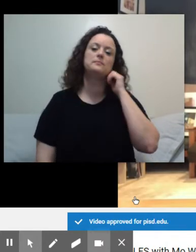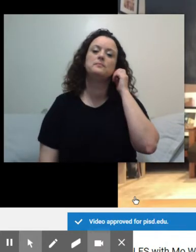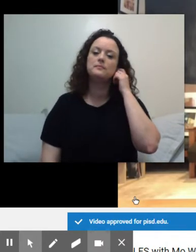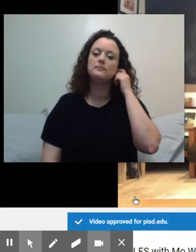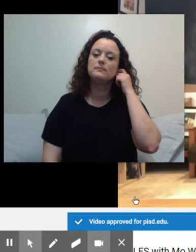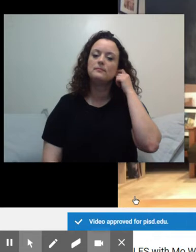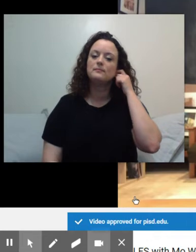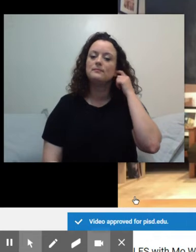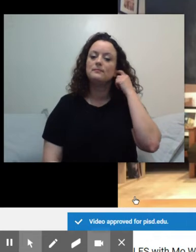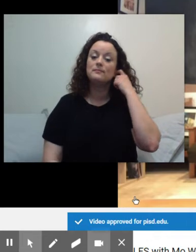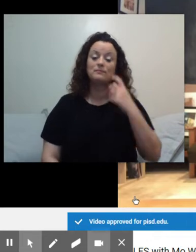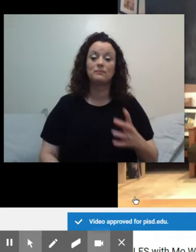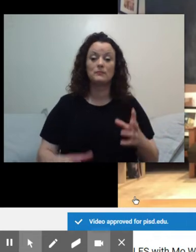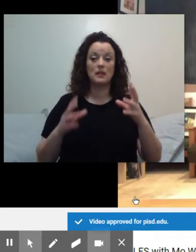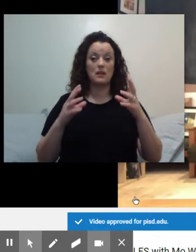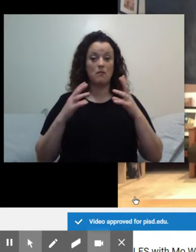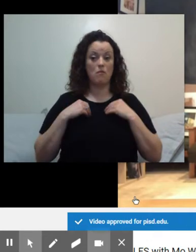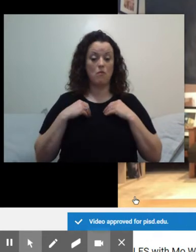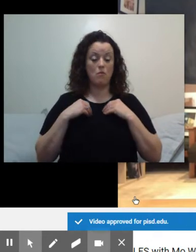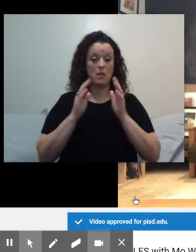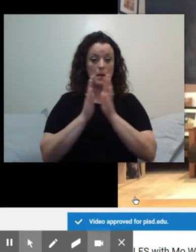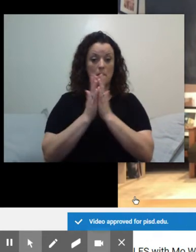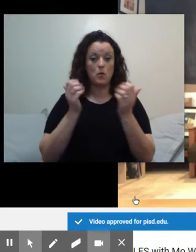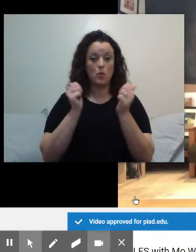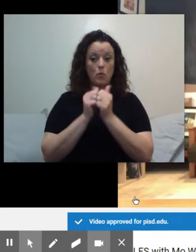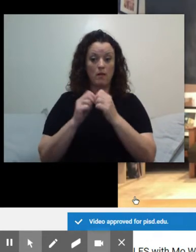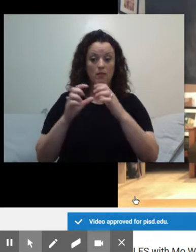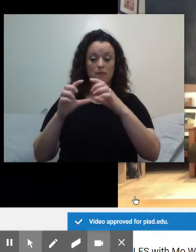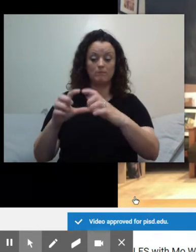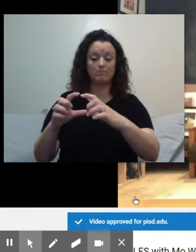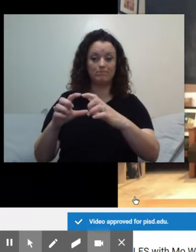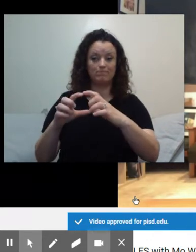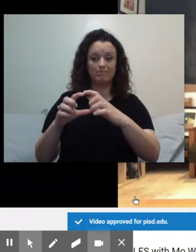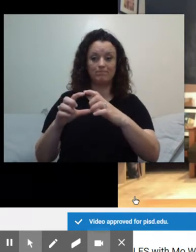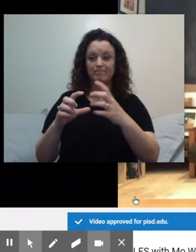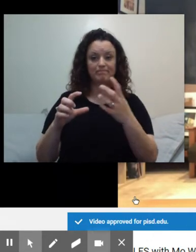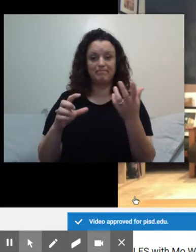I actually don't own a copy of this book with the gold sticker on it, so that's kind of embarrassing.